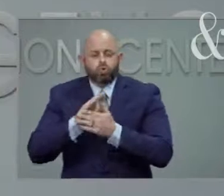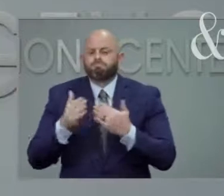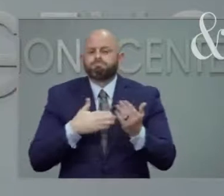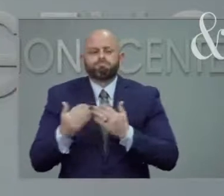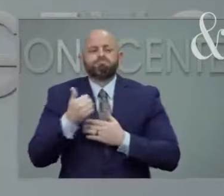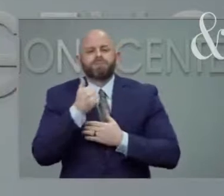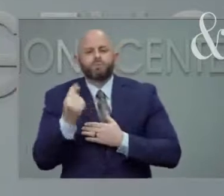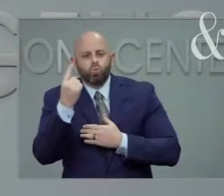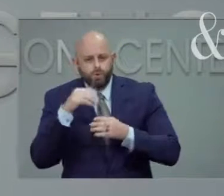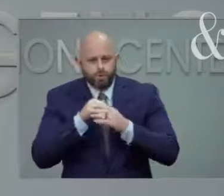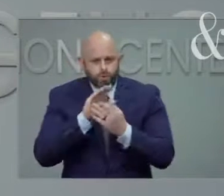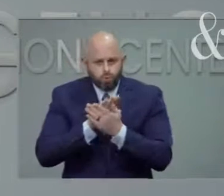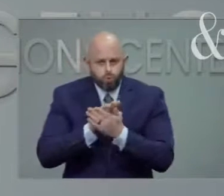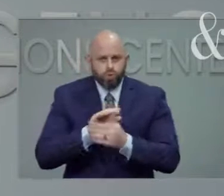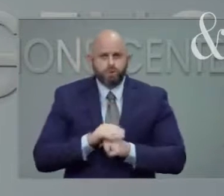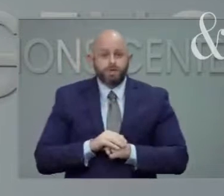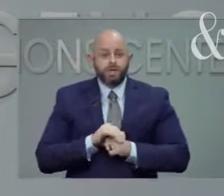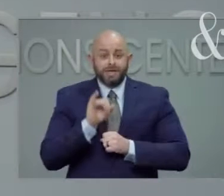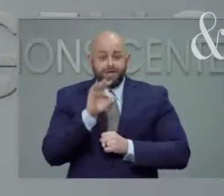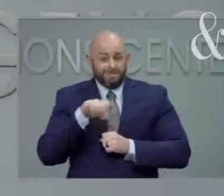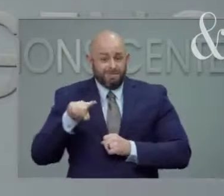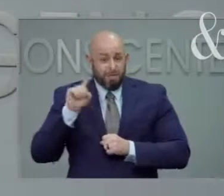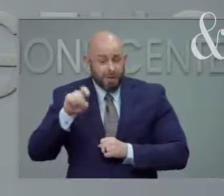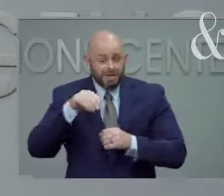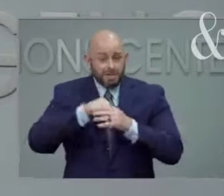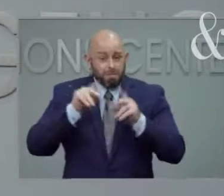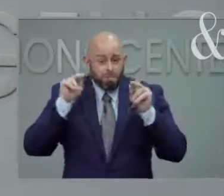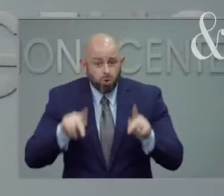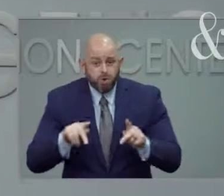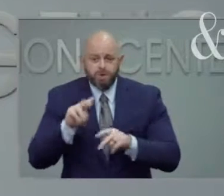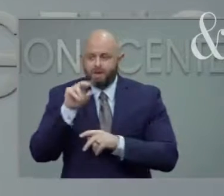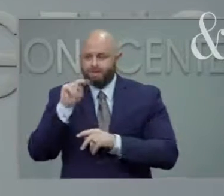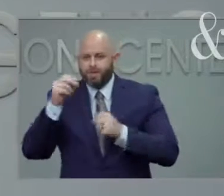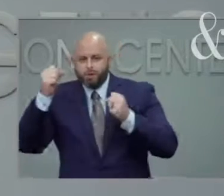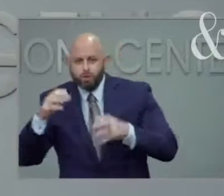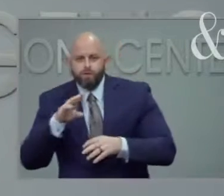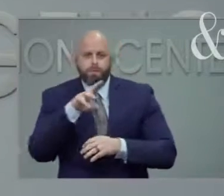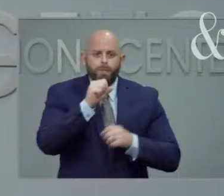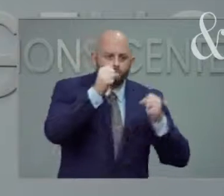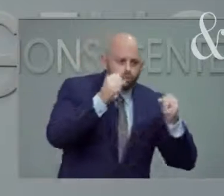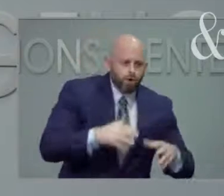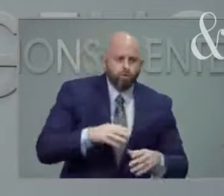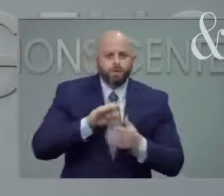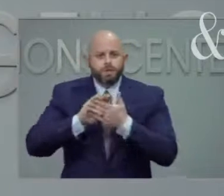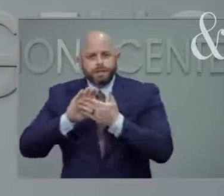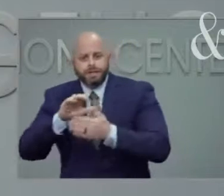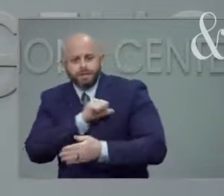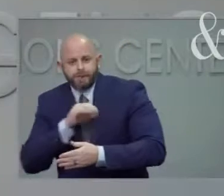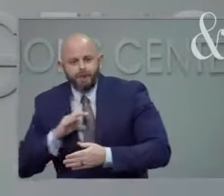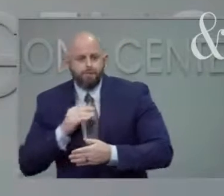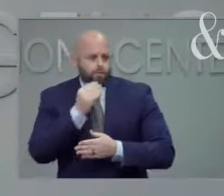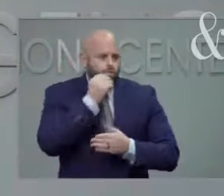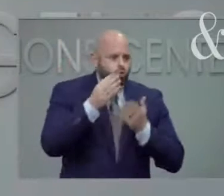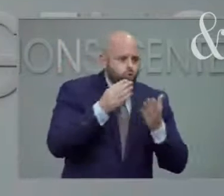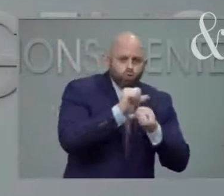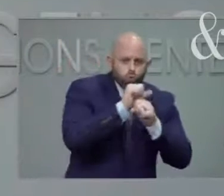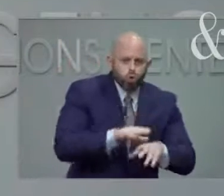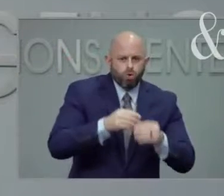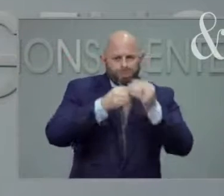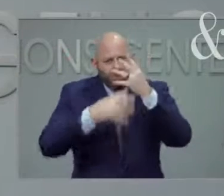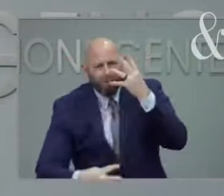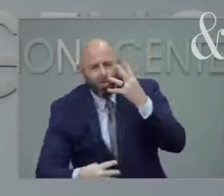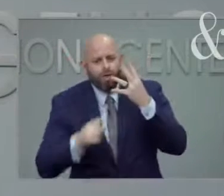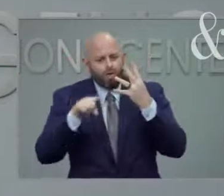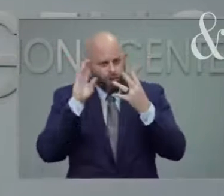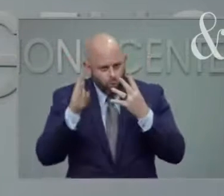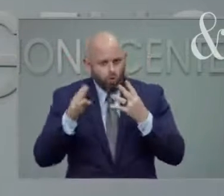be in person, like teachers, bus drivers, van drivers, custodial and maintenance staff, and food service worker, will be eligible to take their